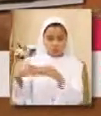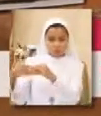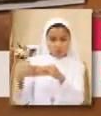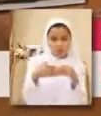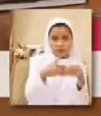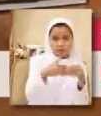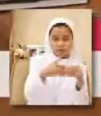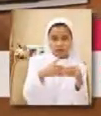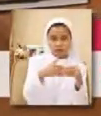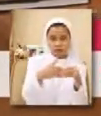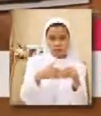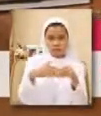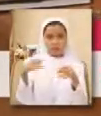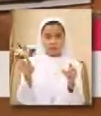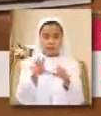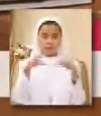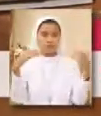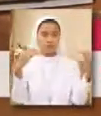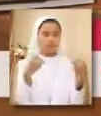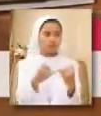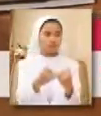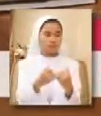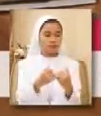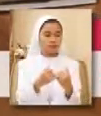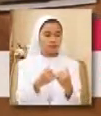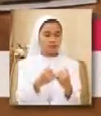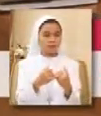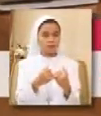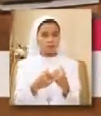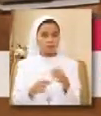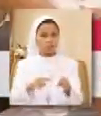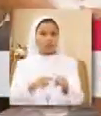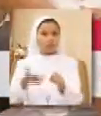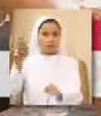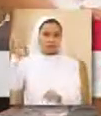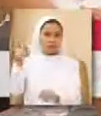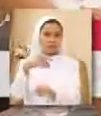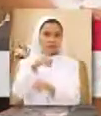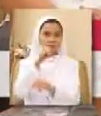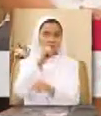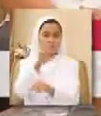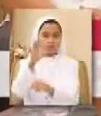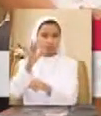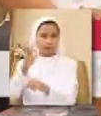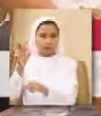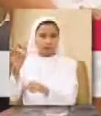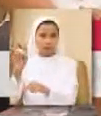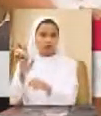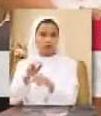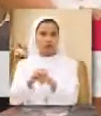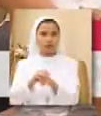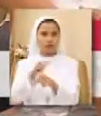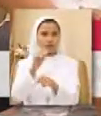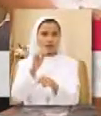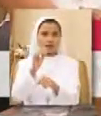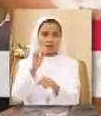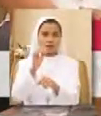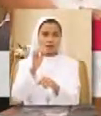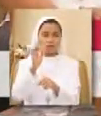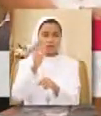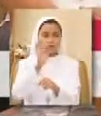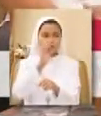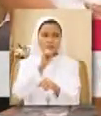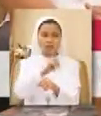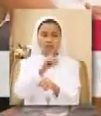1997. Oh, so you're staying in Naga City for almost 15 years? Well, I was in Jamaica. And then I came here in